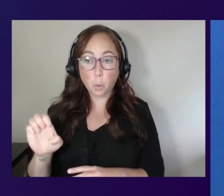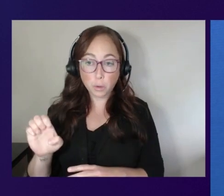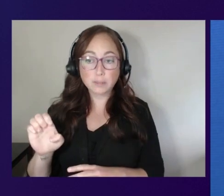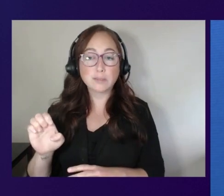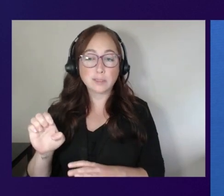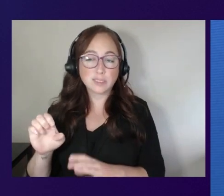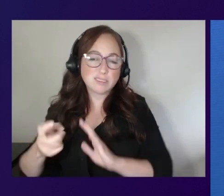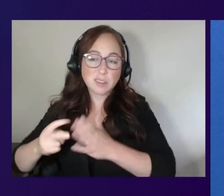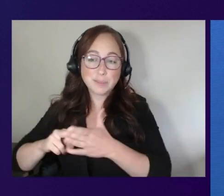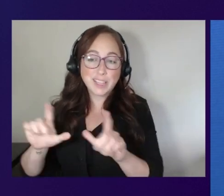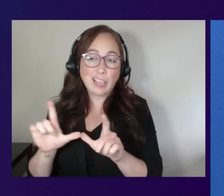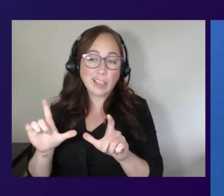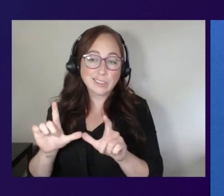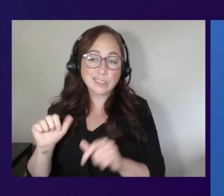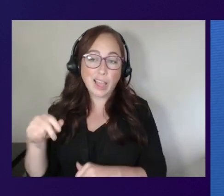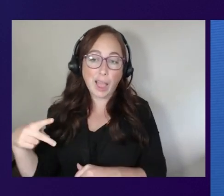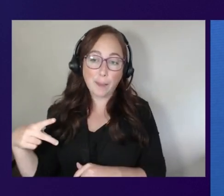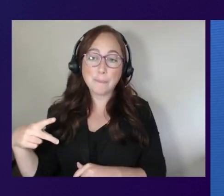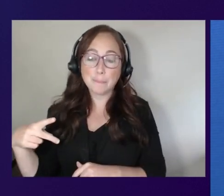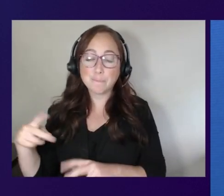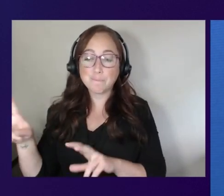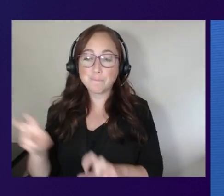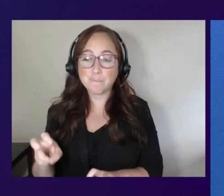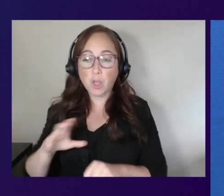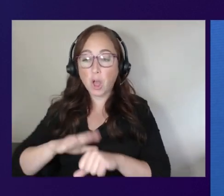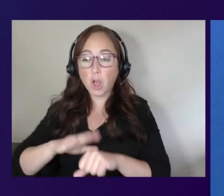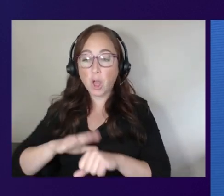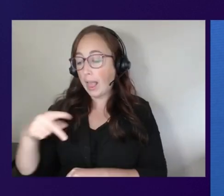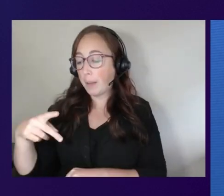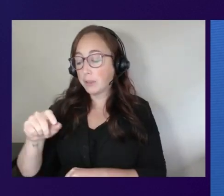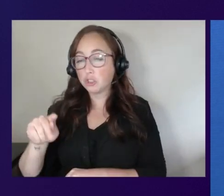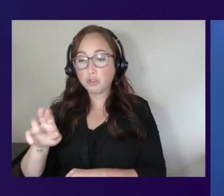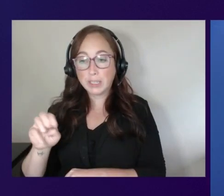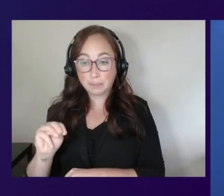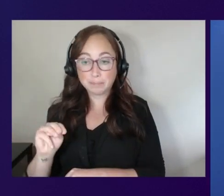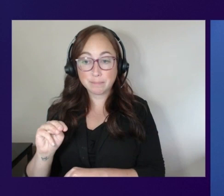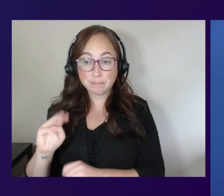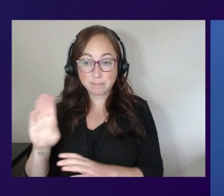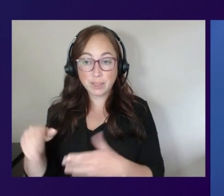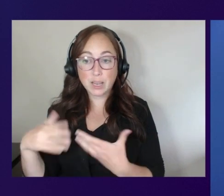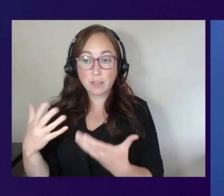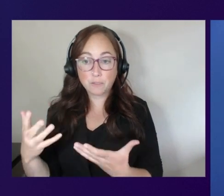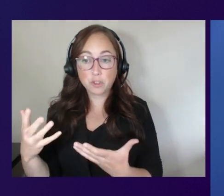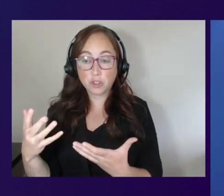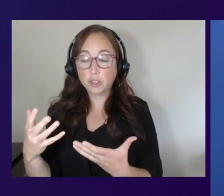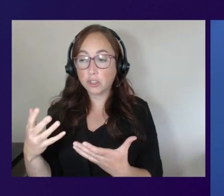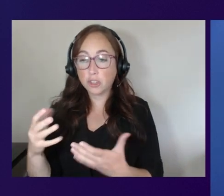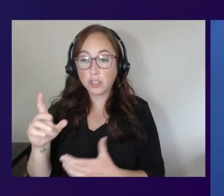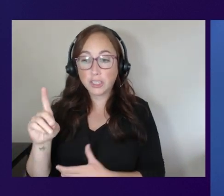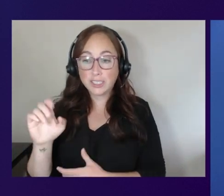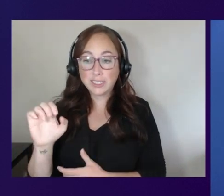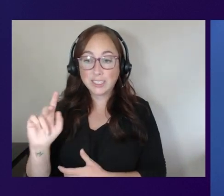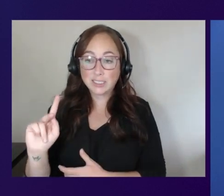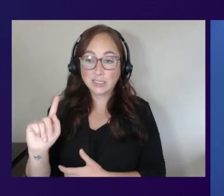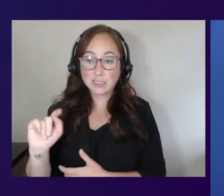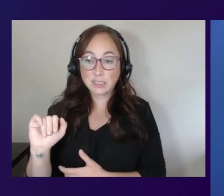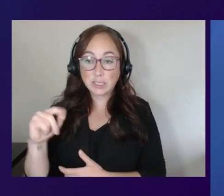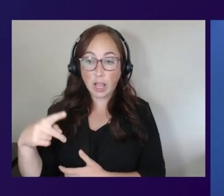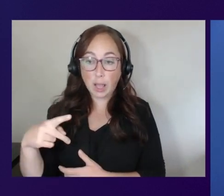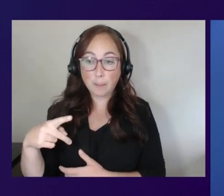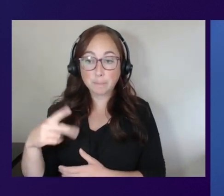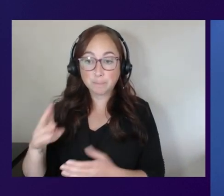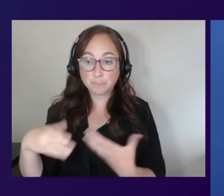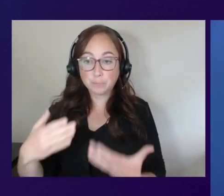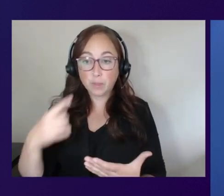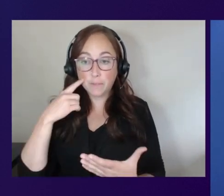application on your AppStream images and deliver that desktop experience to your end users.